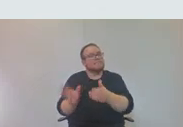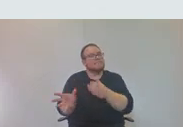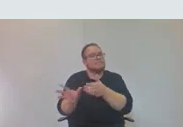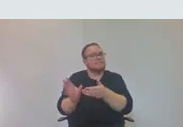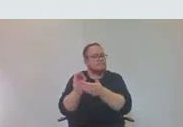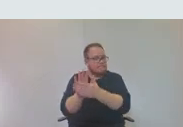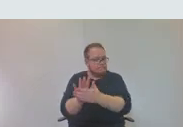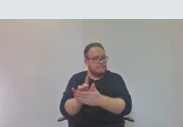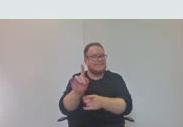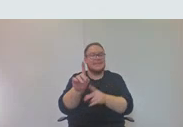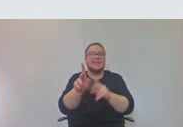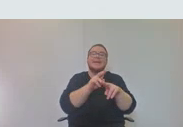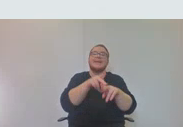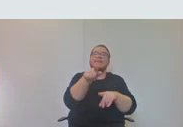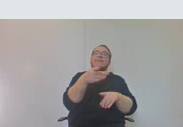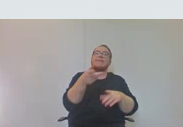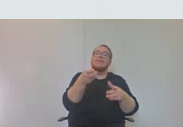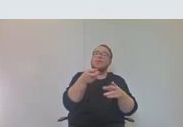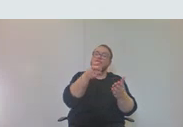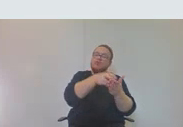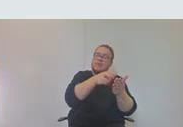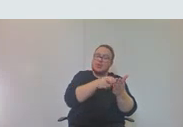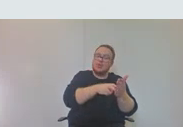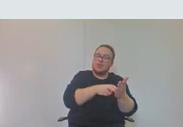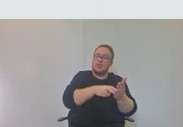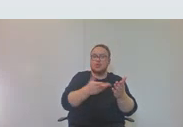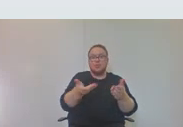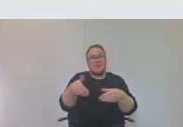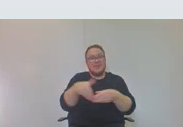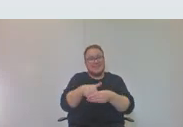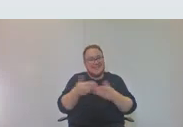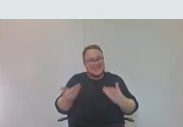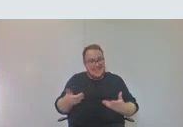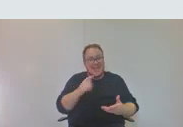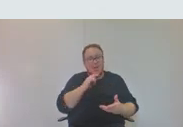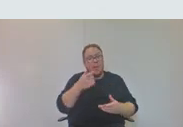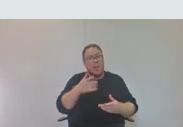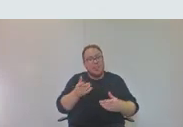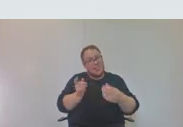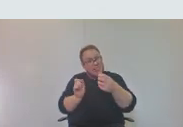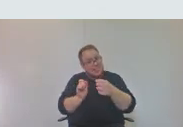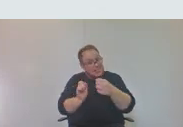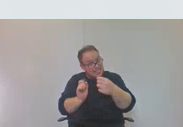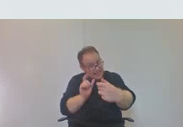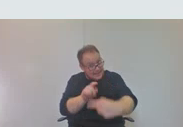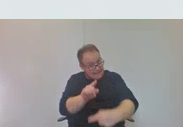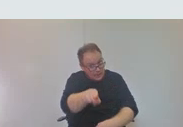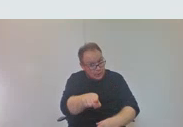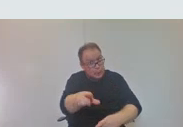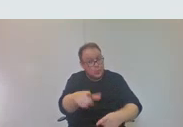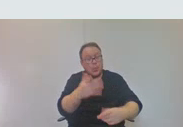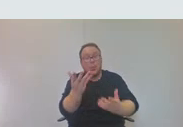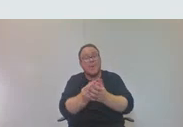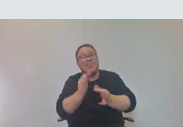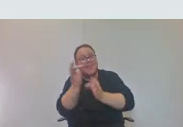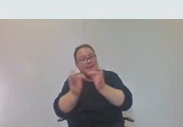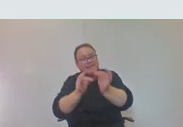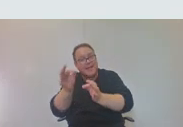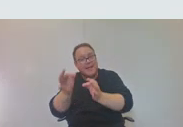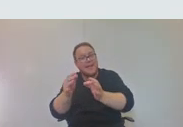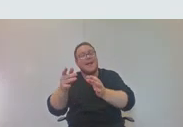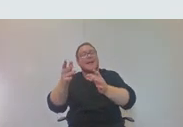you who are registered to attend today, you will receive an email which again has the evaluation survey in, so it would be great if you could complete